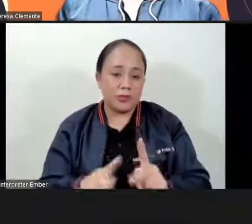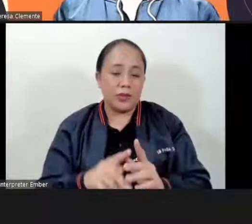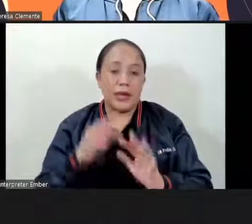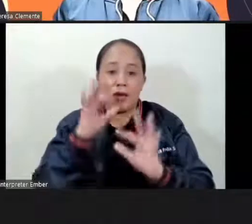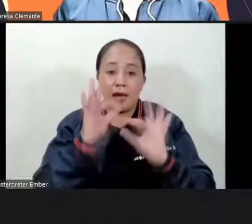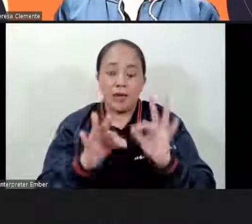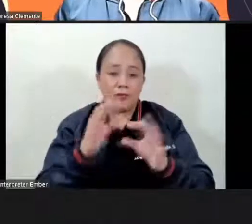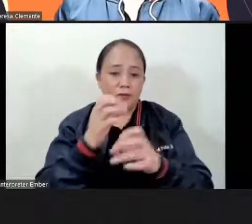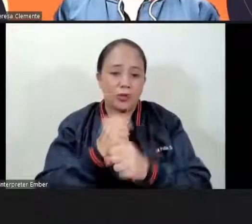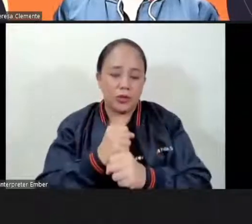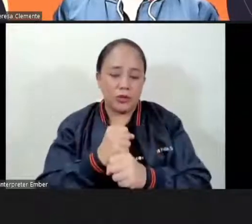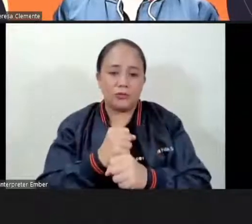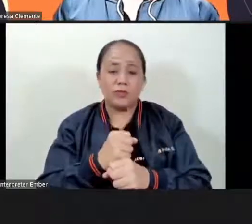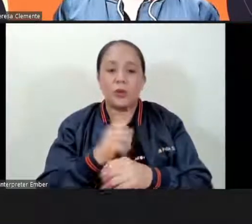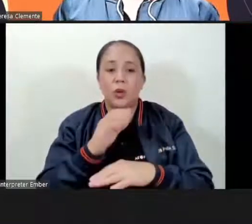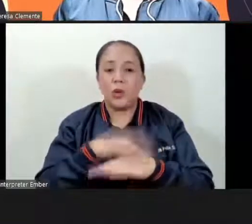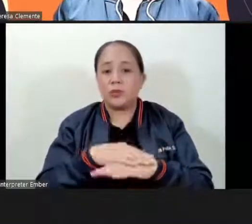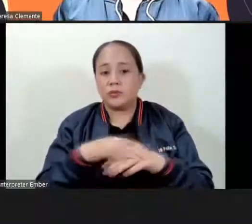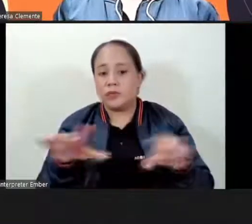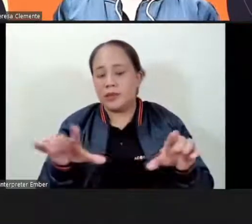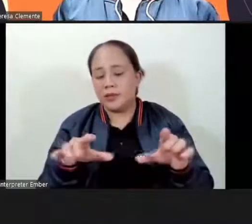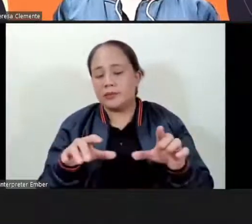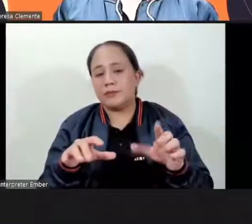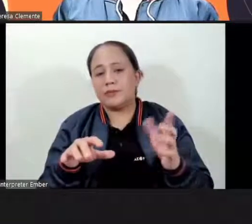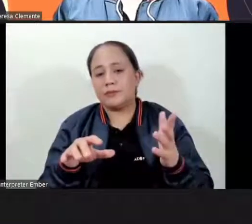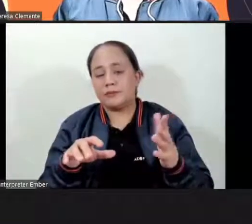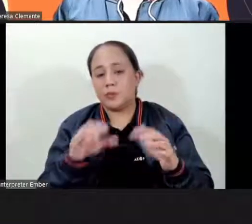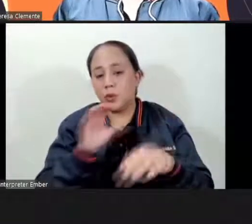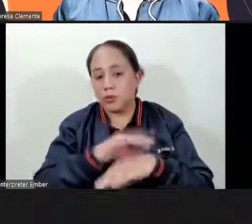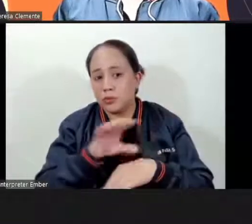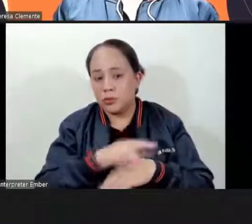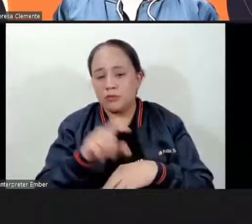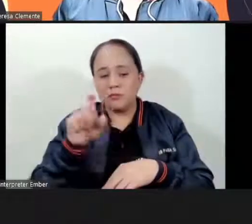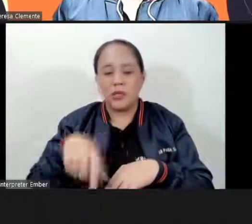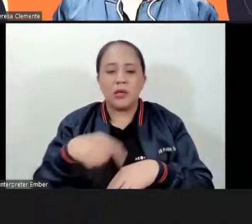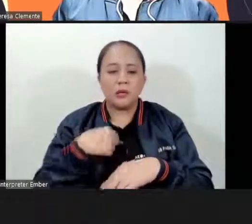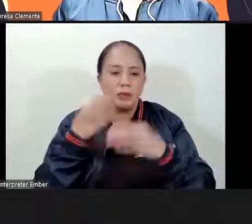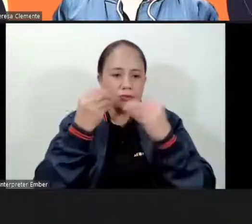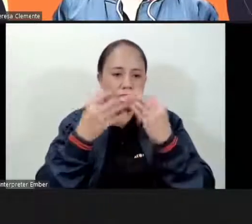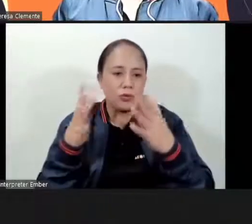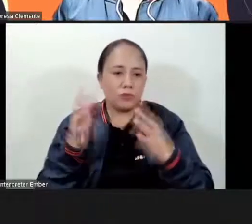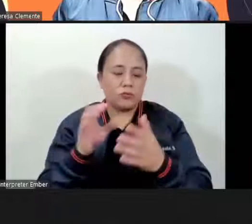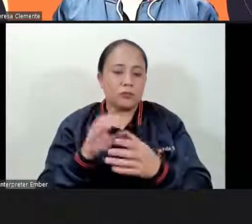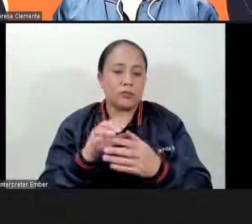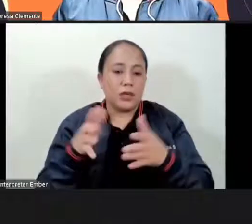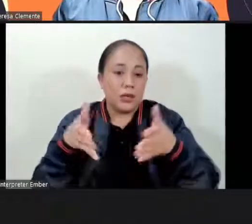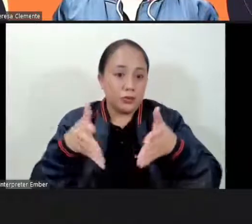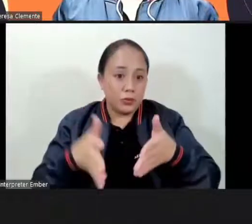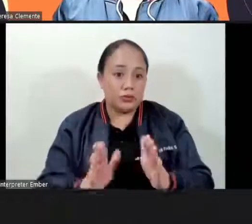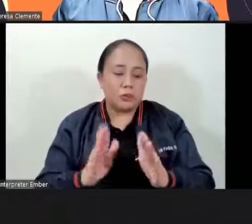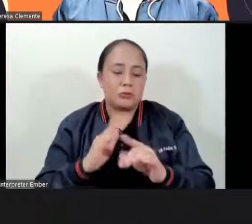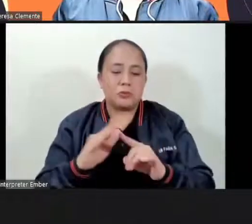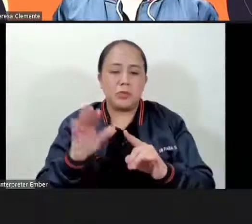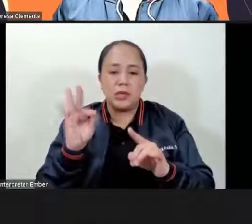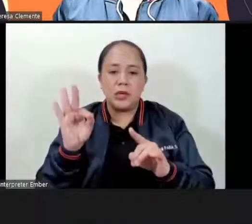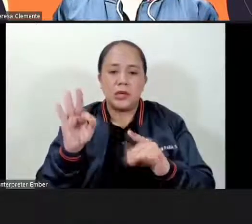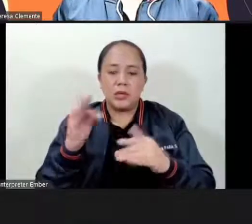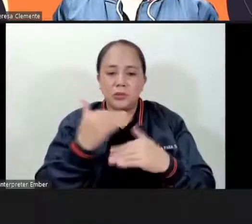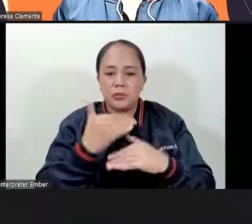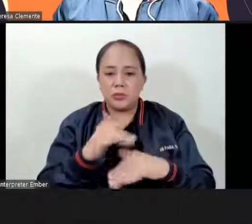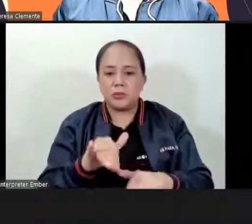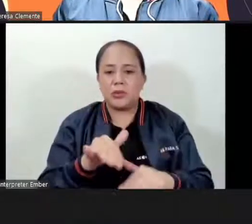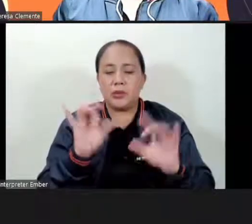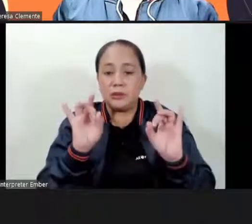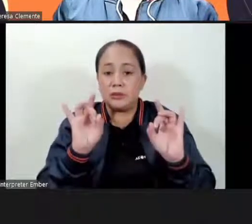get teleconsultation or telemedicine po, we should have an informed consent. And the benefits, the risks, and the limitations po